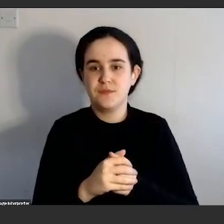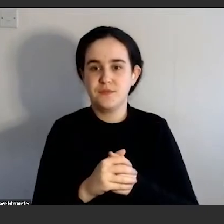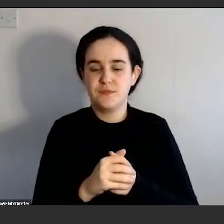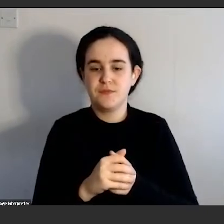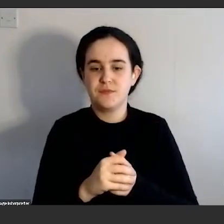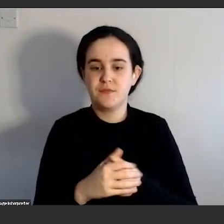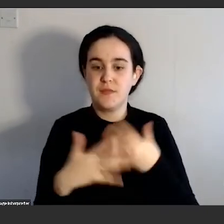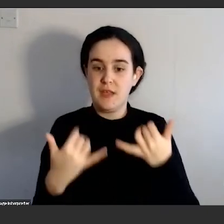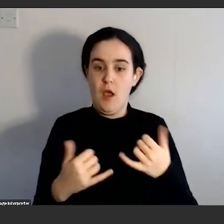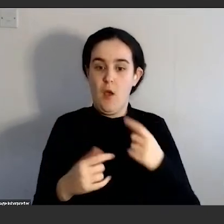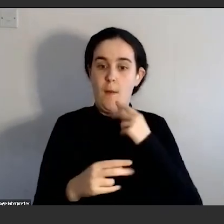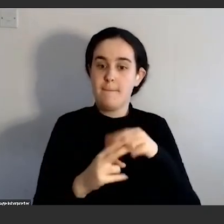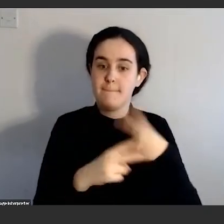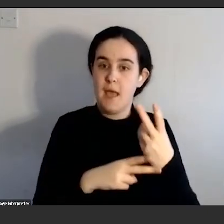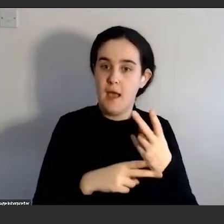Brailles.